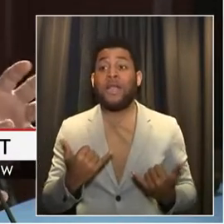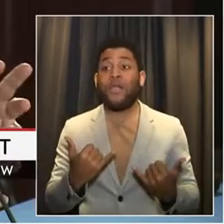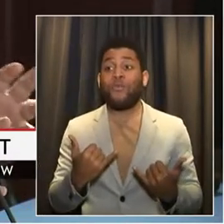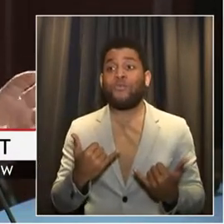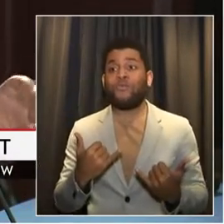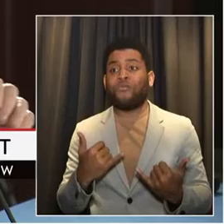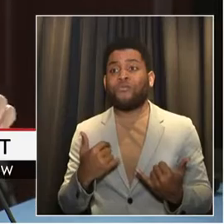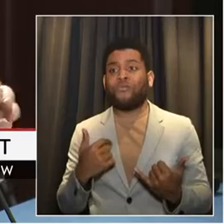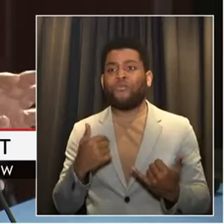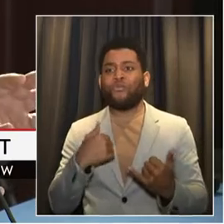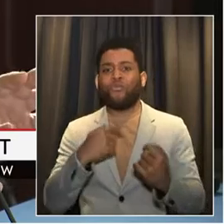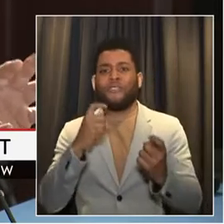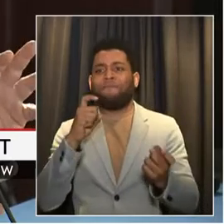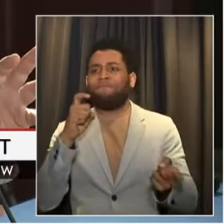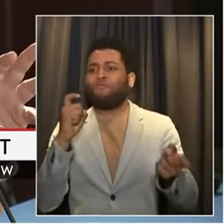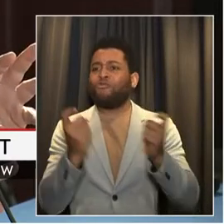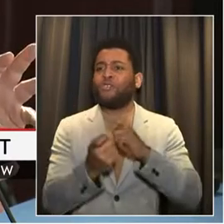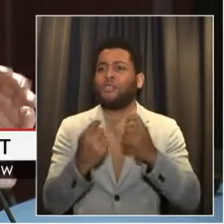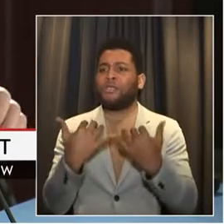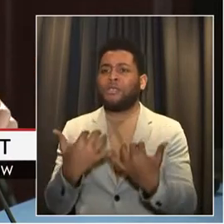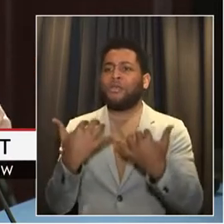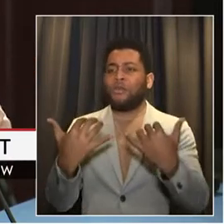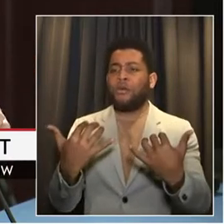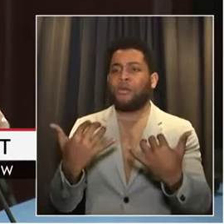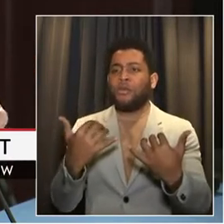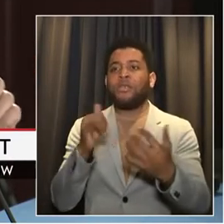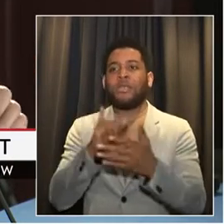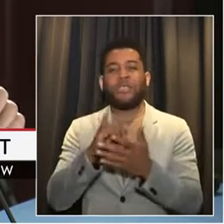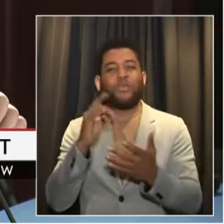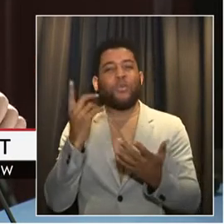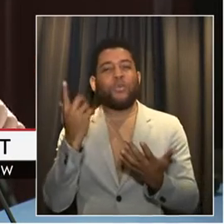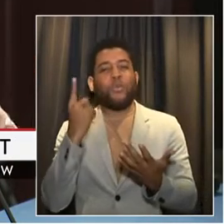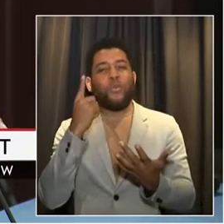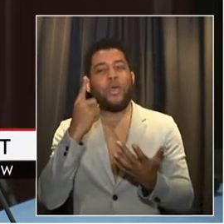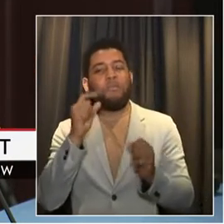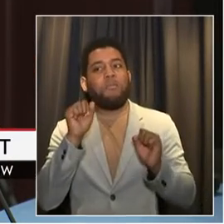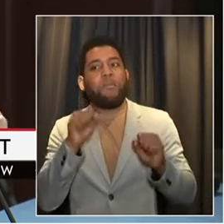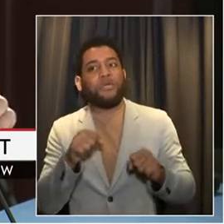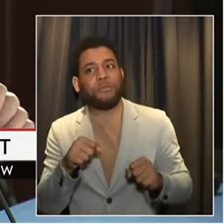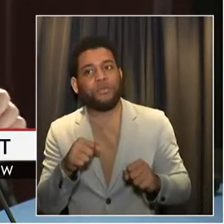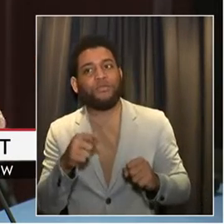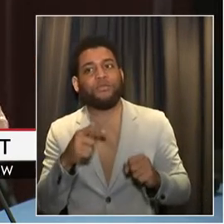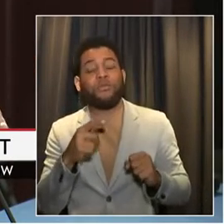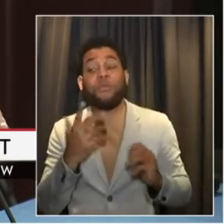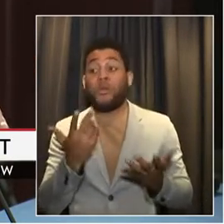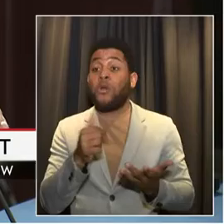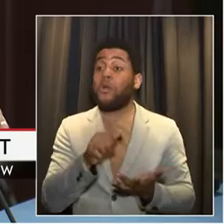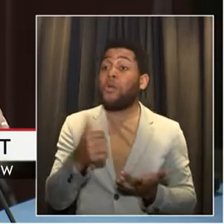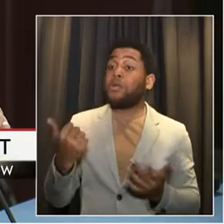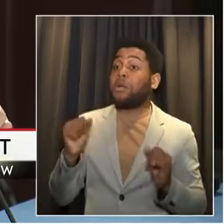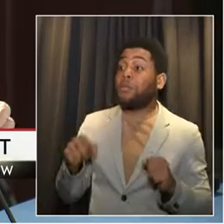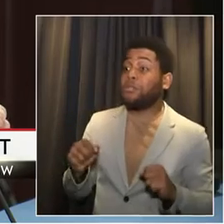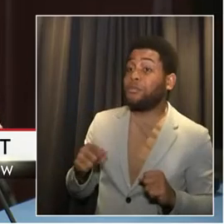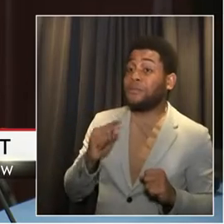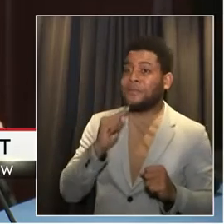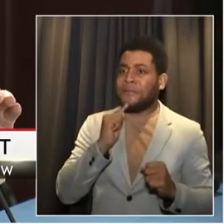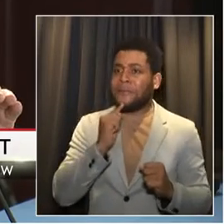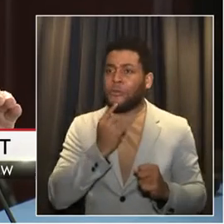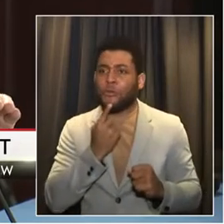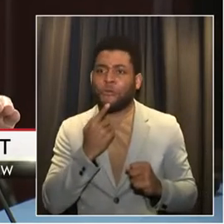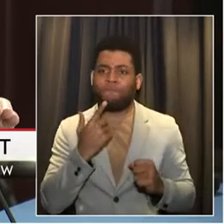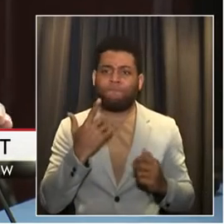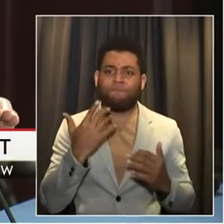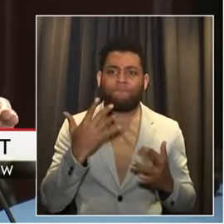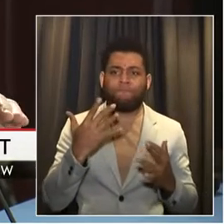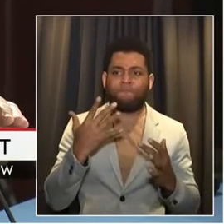don't know what that, that's one possibility. Another possibility is that truly bold vision where we start with a